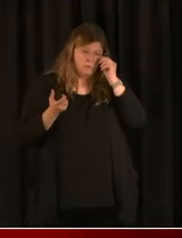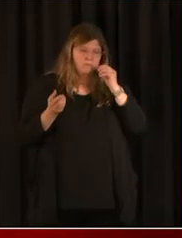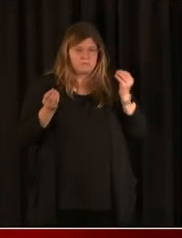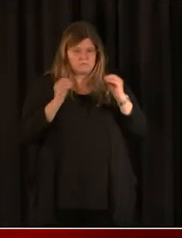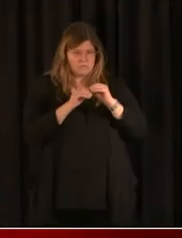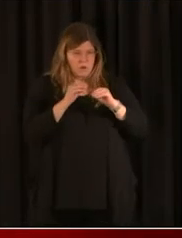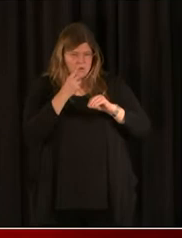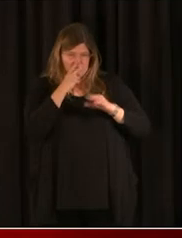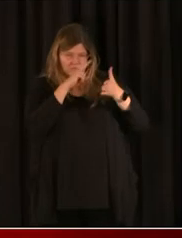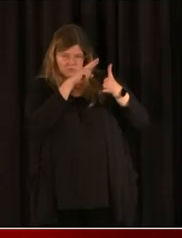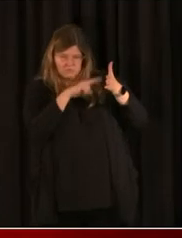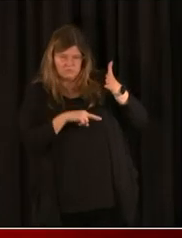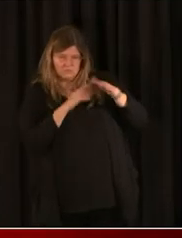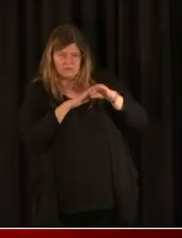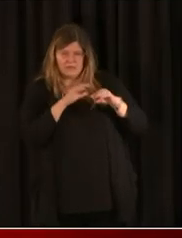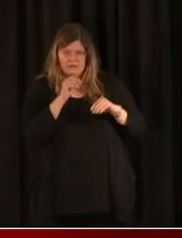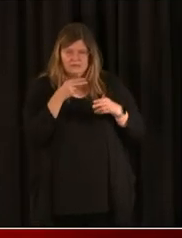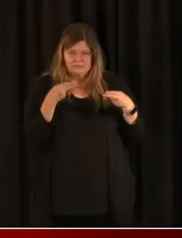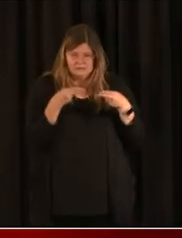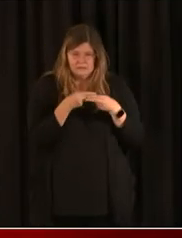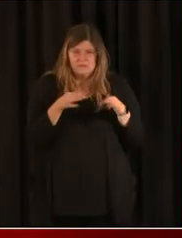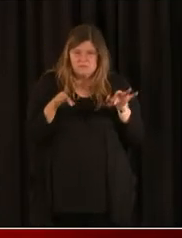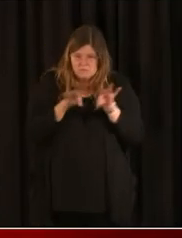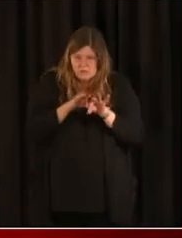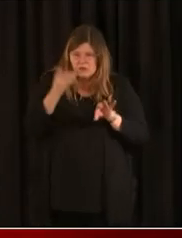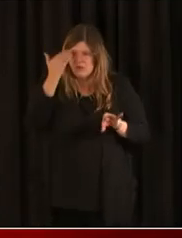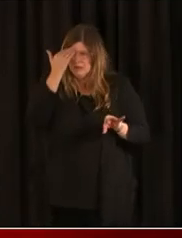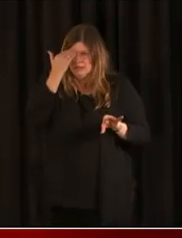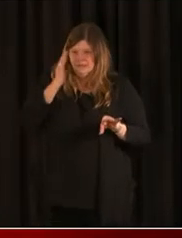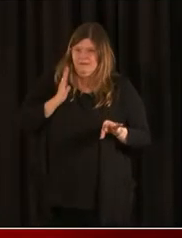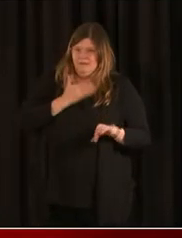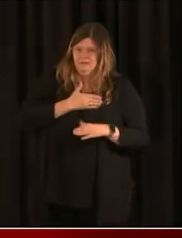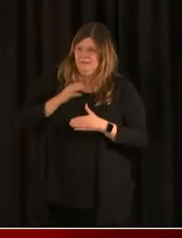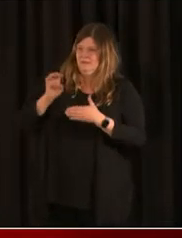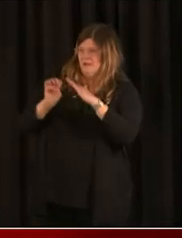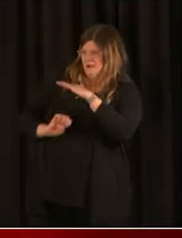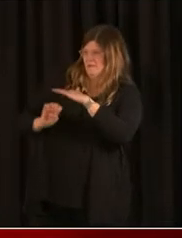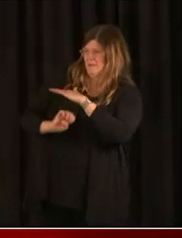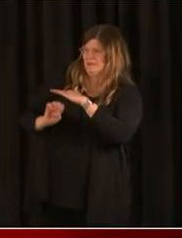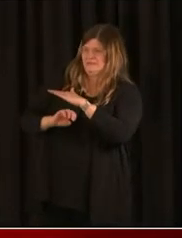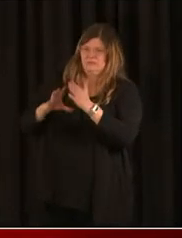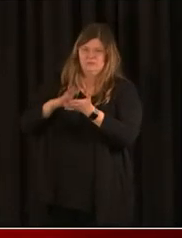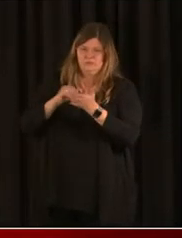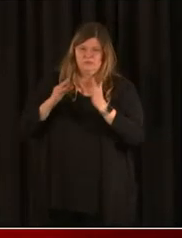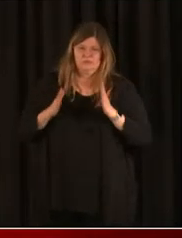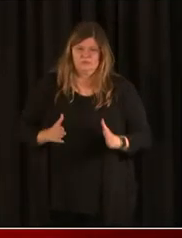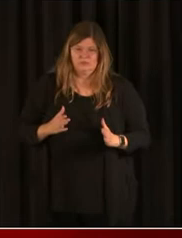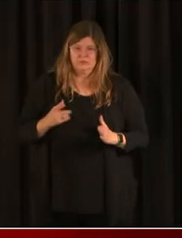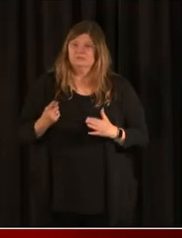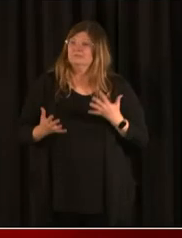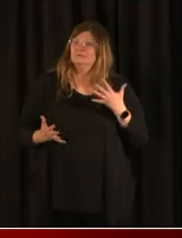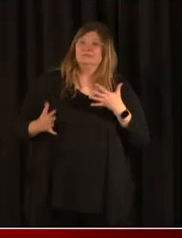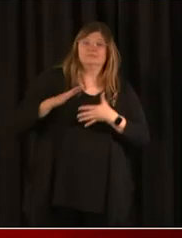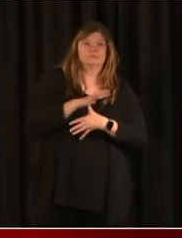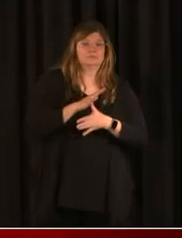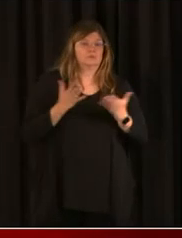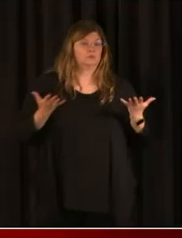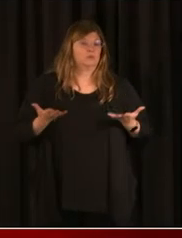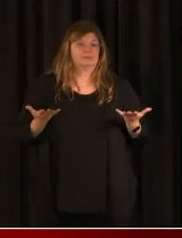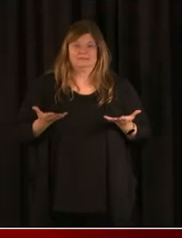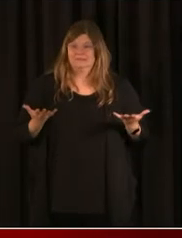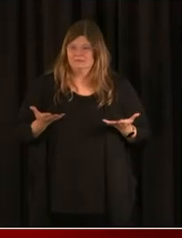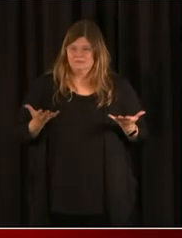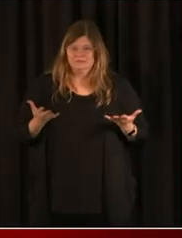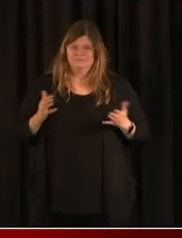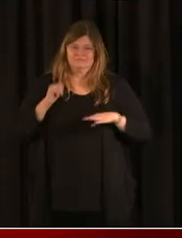more about the various models, but it's important to note that our elementary students were prioritized based on particular